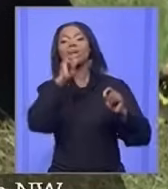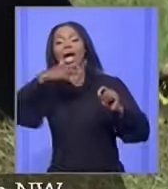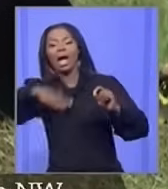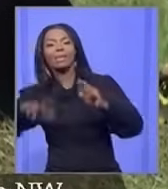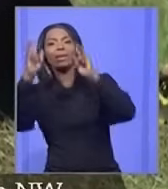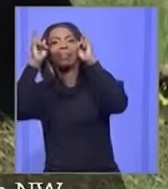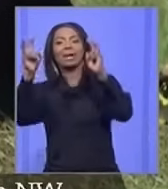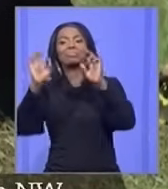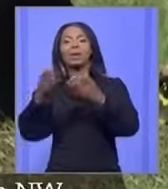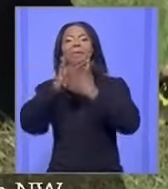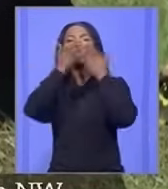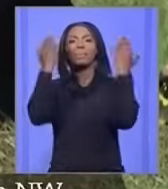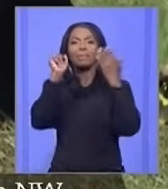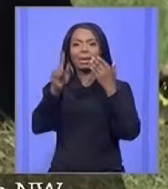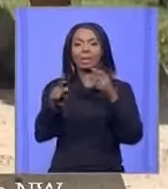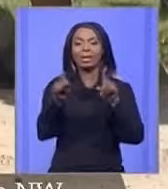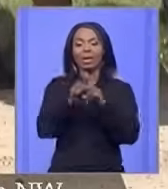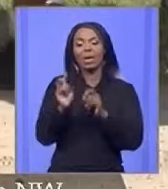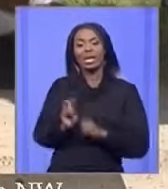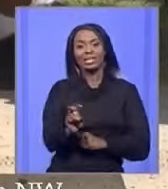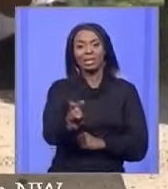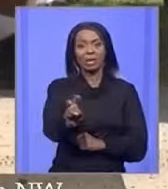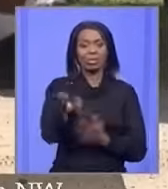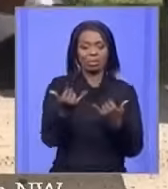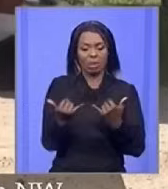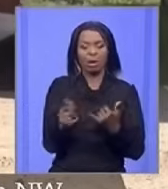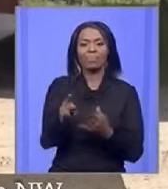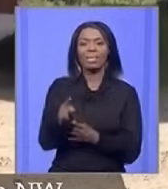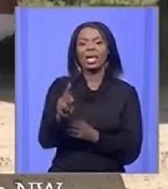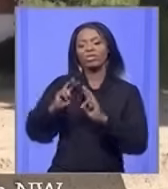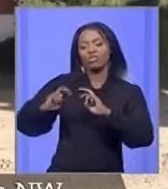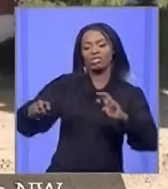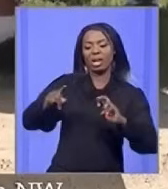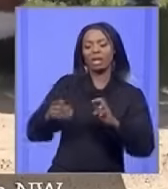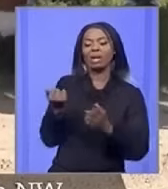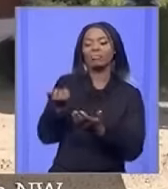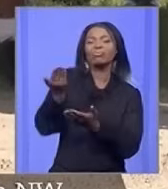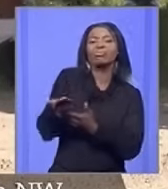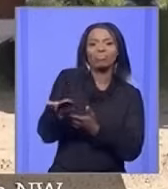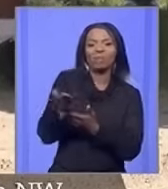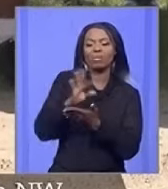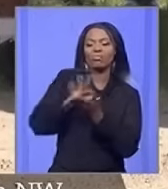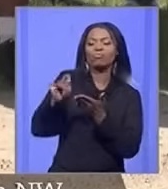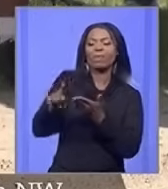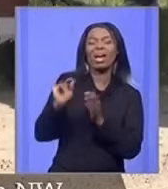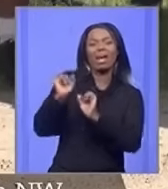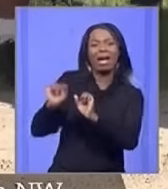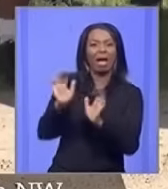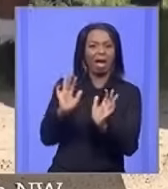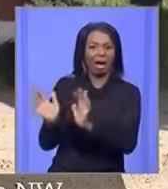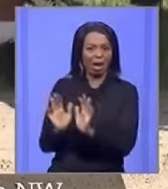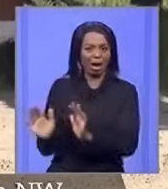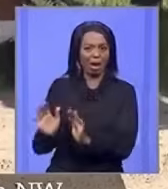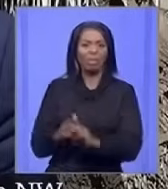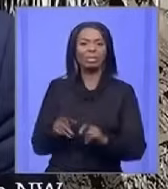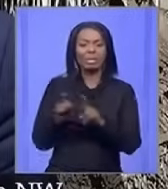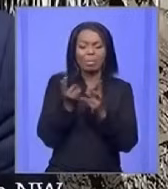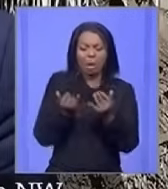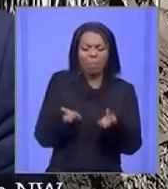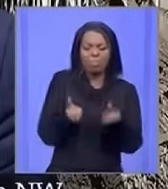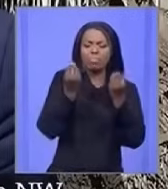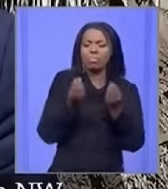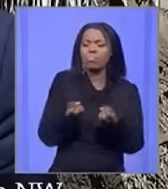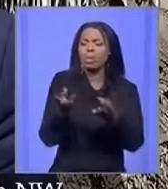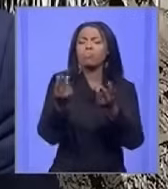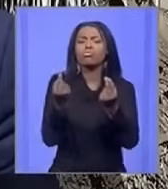ba batlisa tender dingwaga tse di fetileng. Ga jaana kokoanope molao ya porofense e batla gore SIU e batlise tender e ntšhwa.